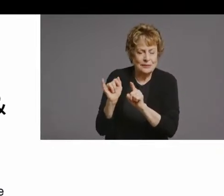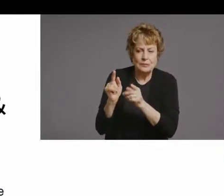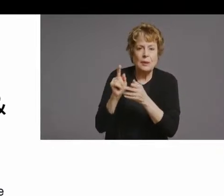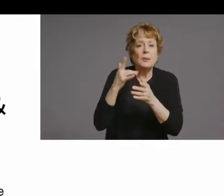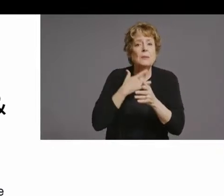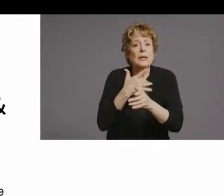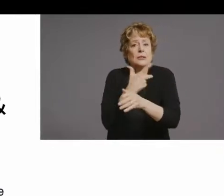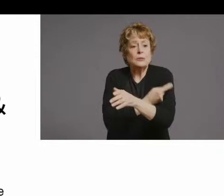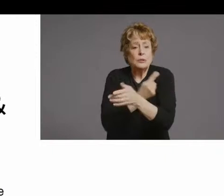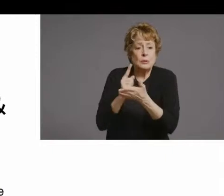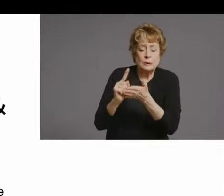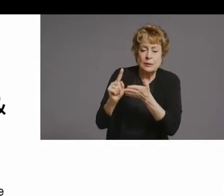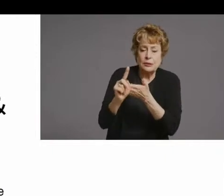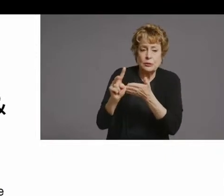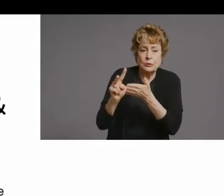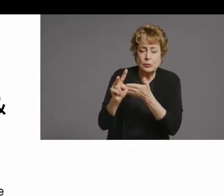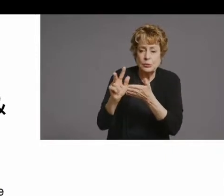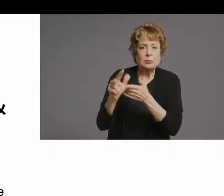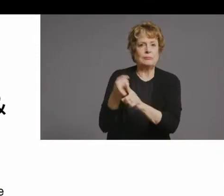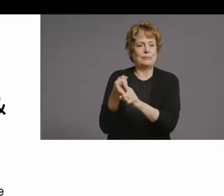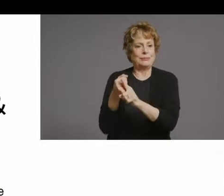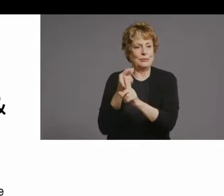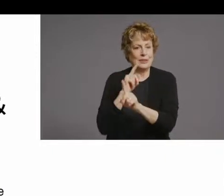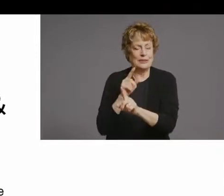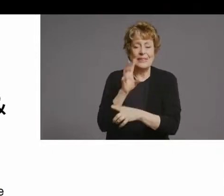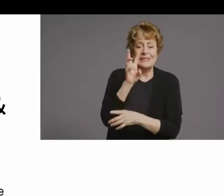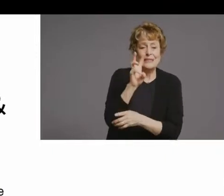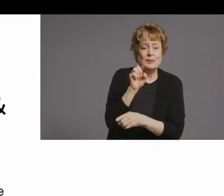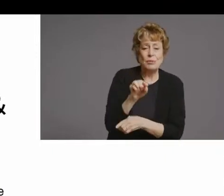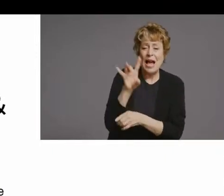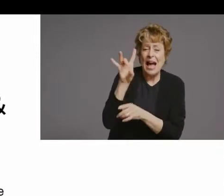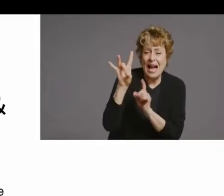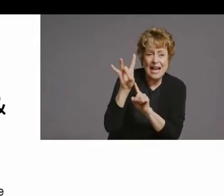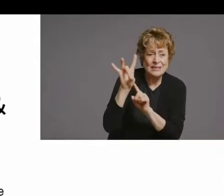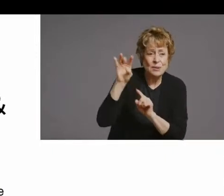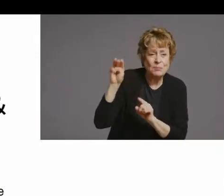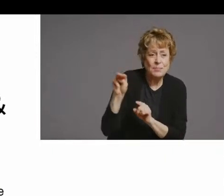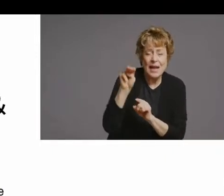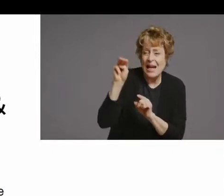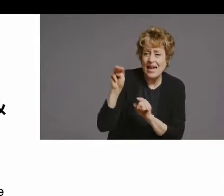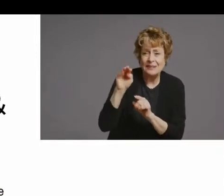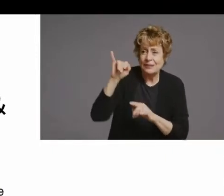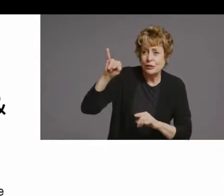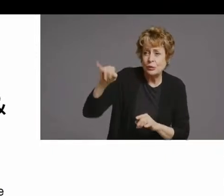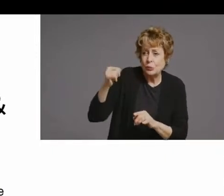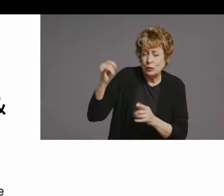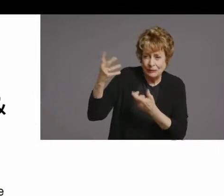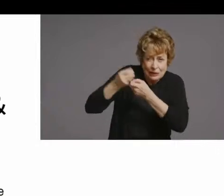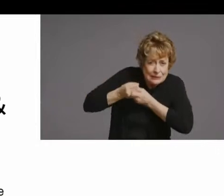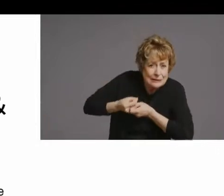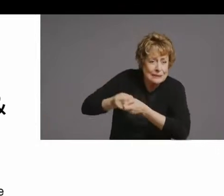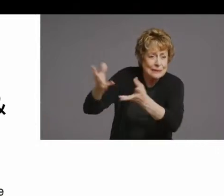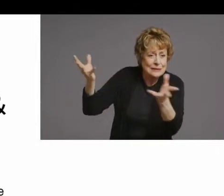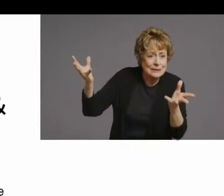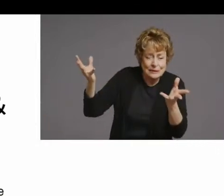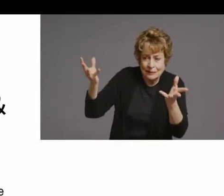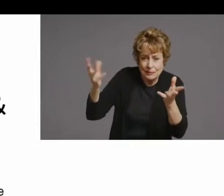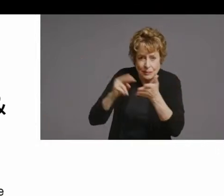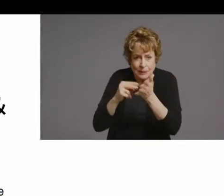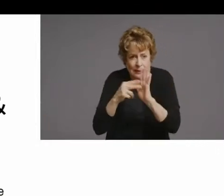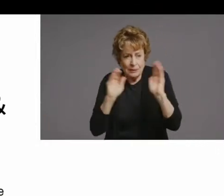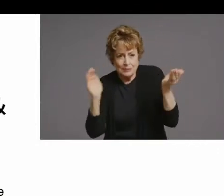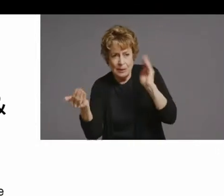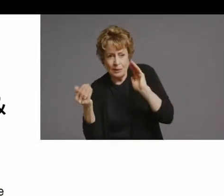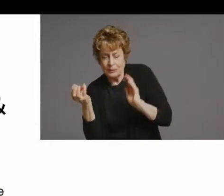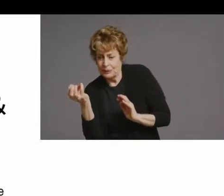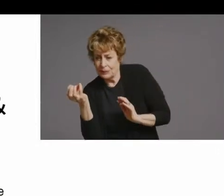number. Over 6.8 million doses of Johnson & Johnson vaccine have been administered throughout the United States.